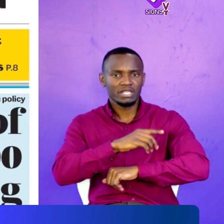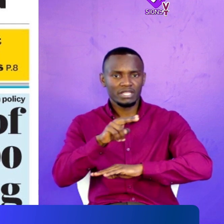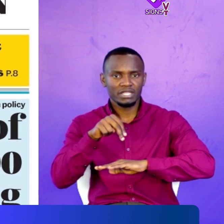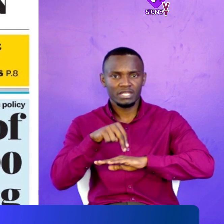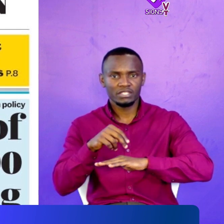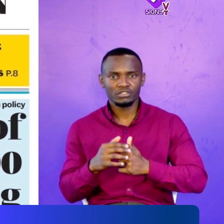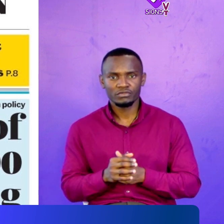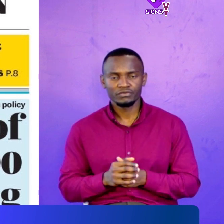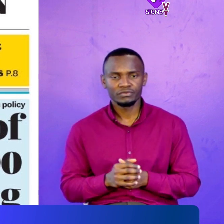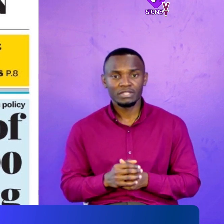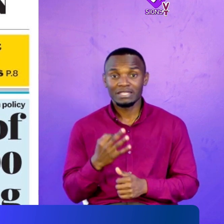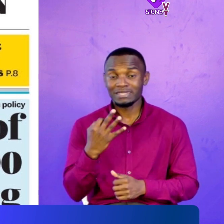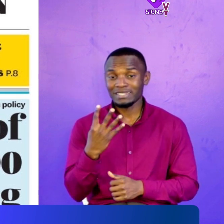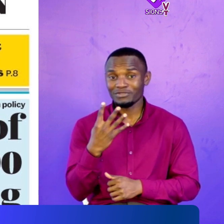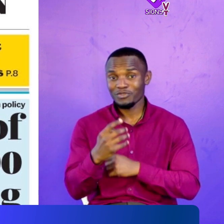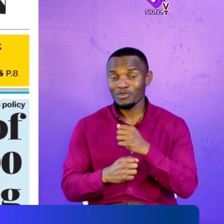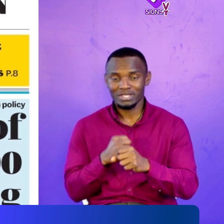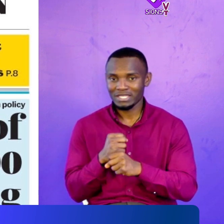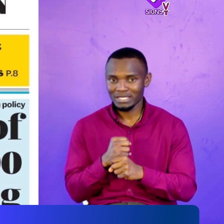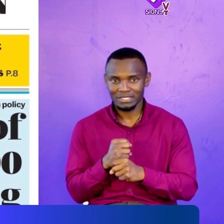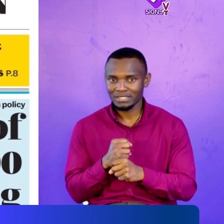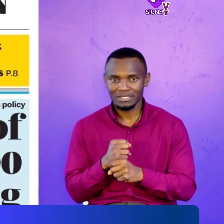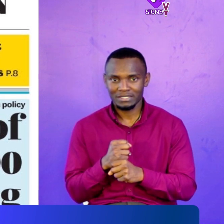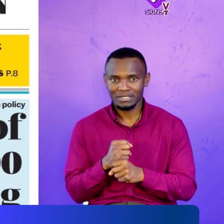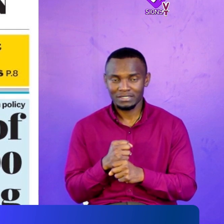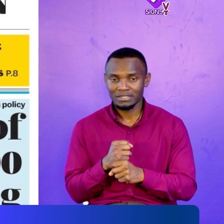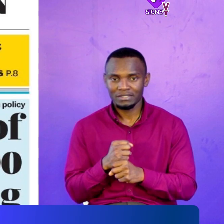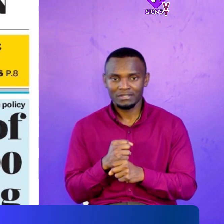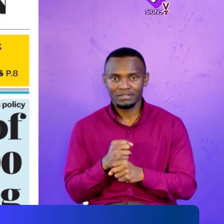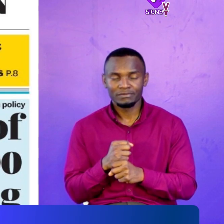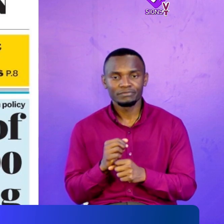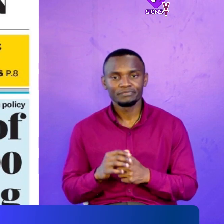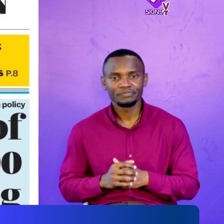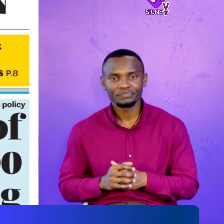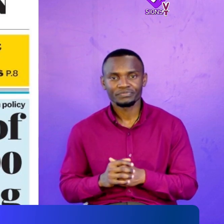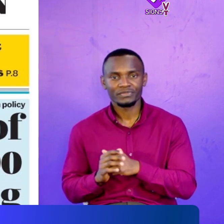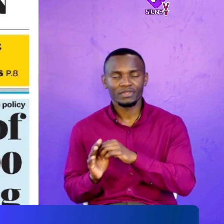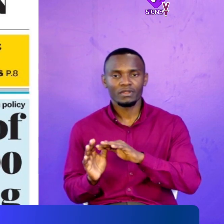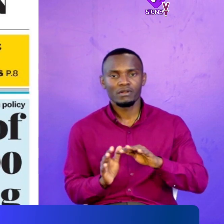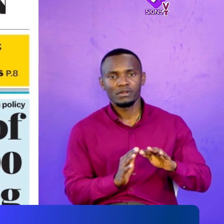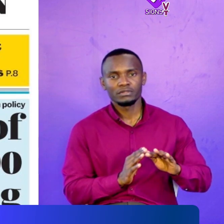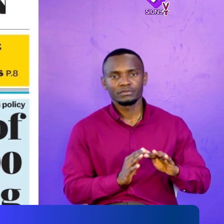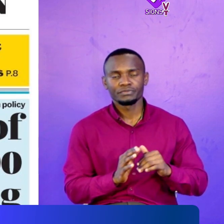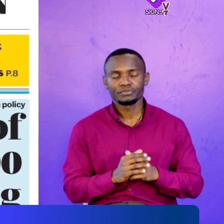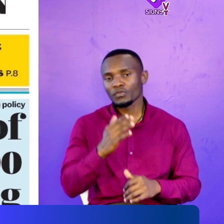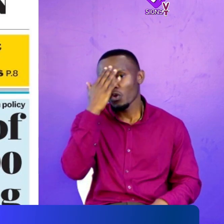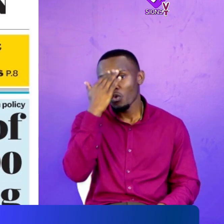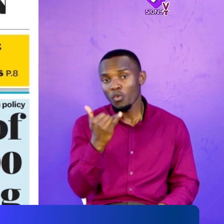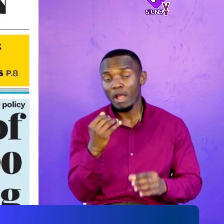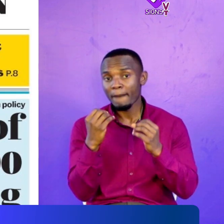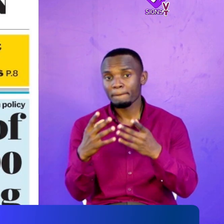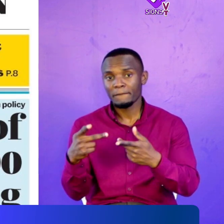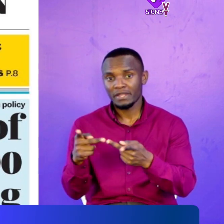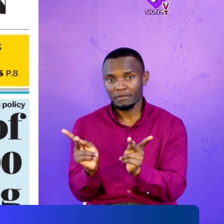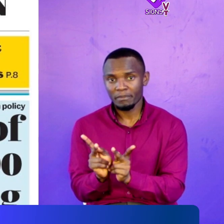Nation. 34 years, that is quite a stint. And away from that now to why many parties could be